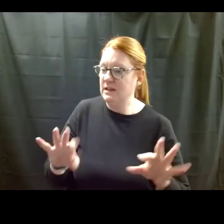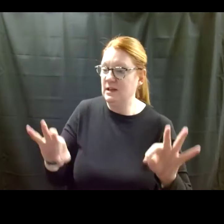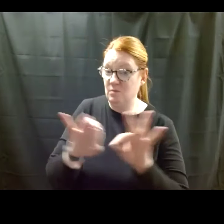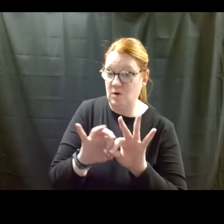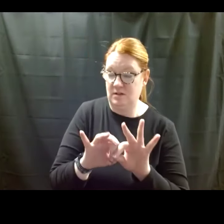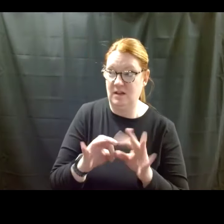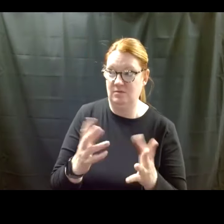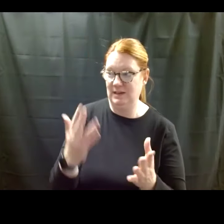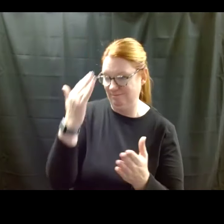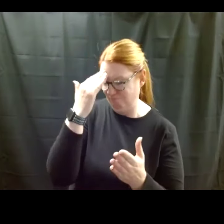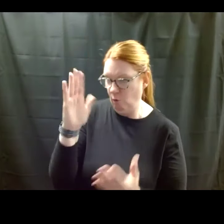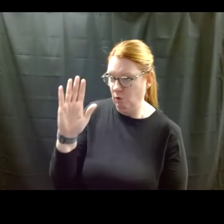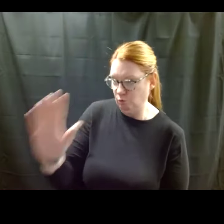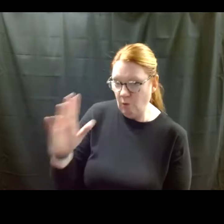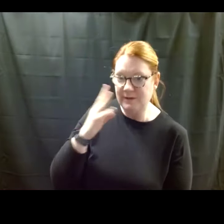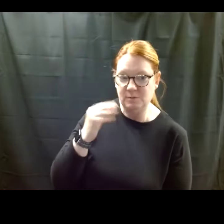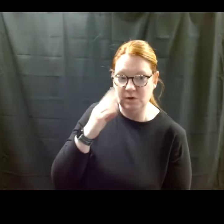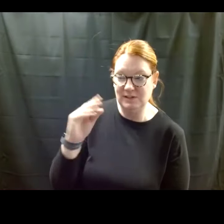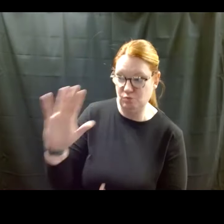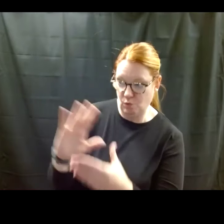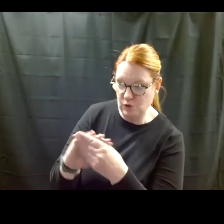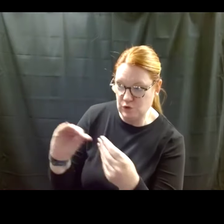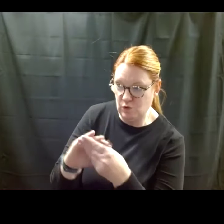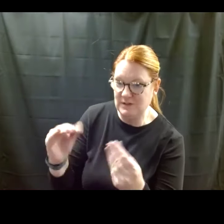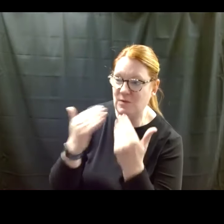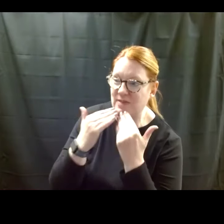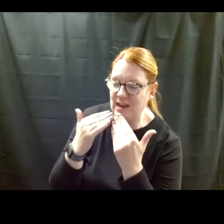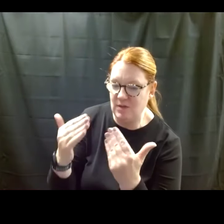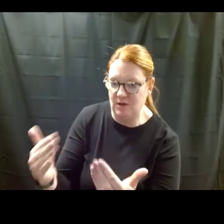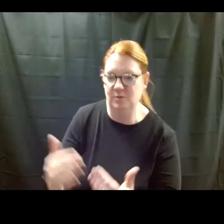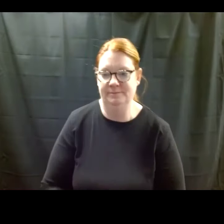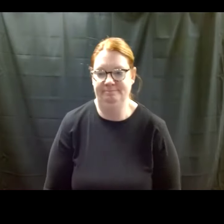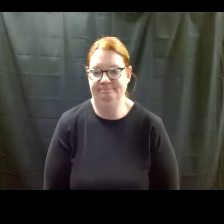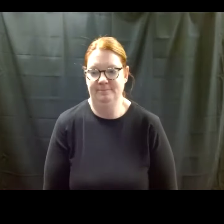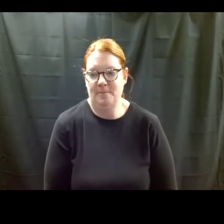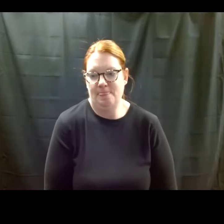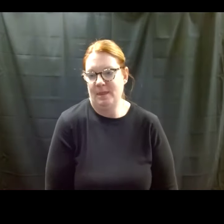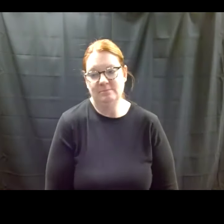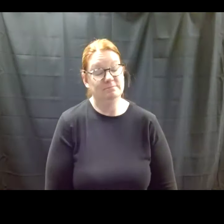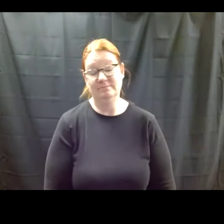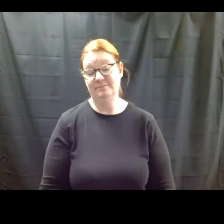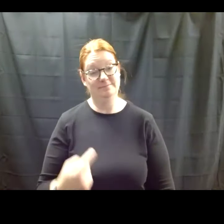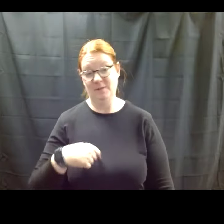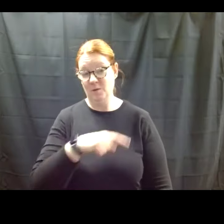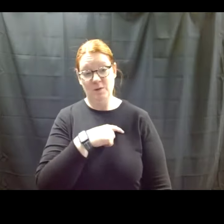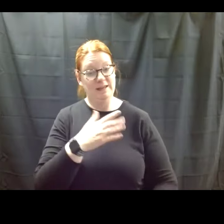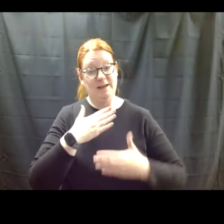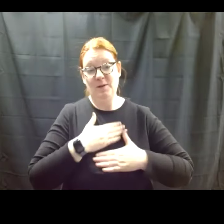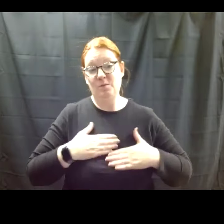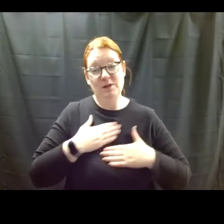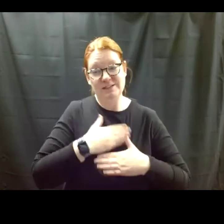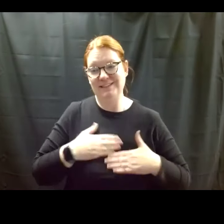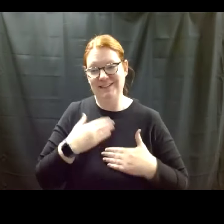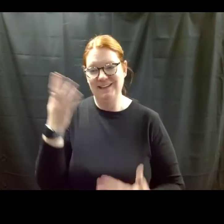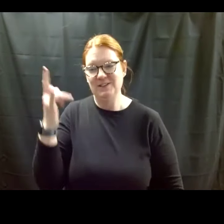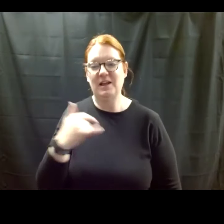voice than ours. So thank you. Thank you very much. We appreciate that. That's why that's why I was willing to